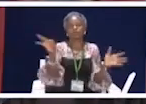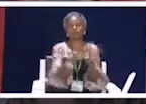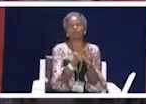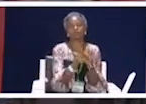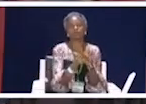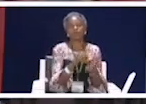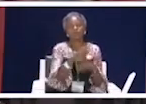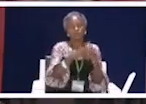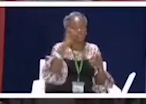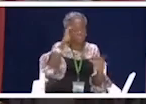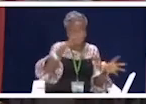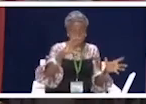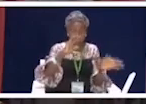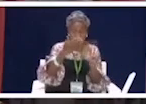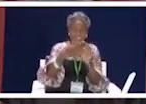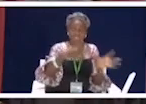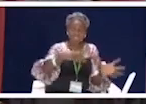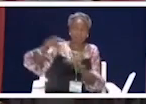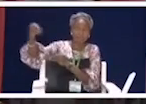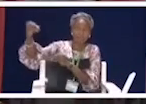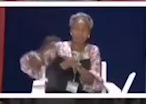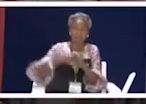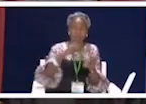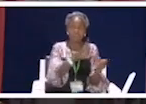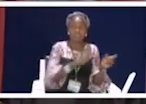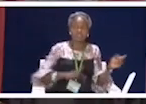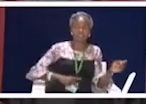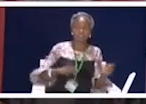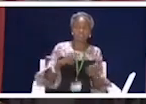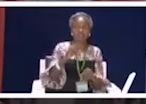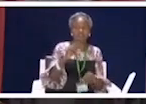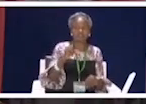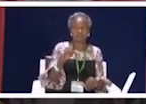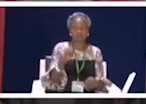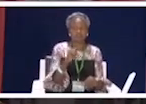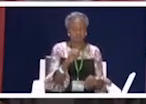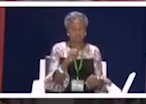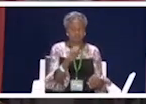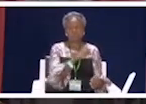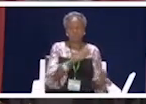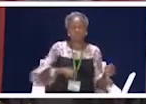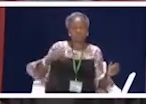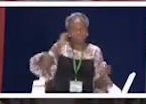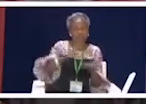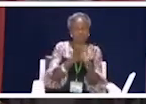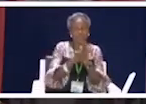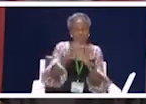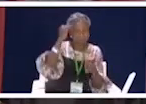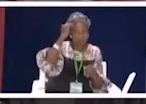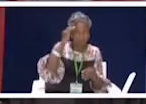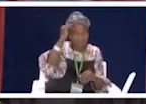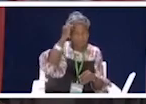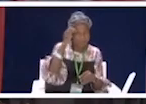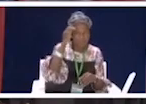When his presence departed from King Saul, Saul became mentally unbalanced.